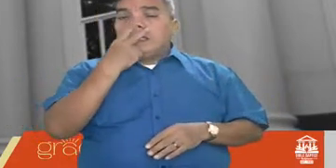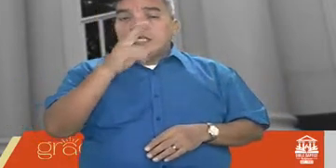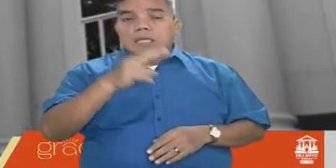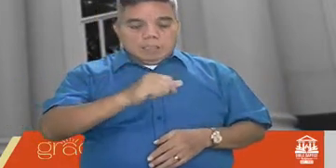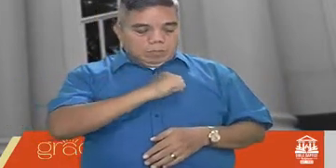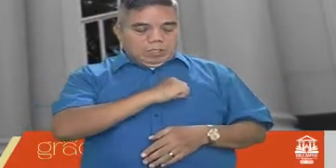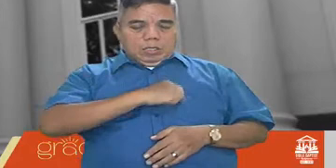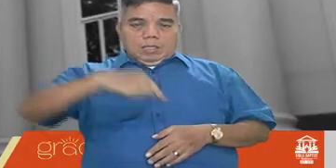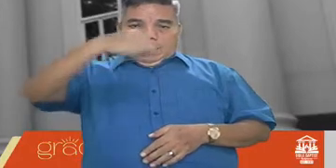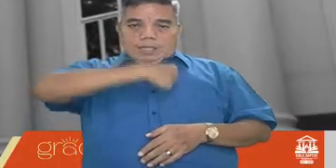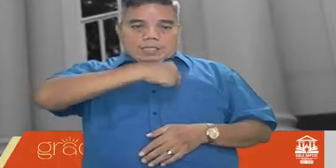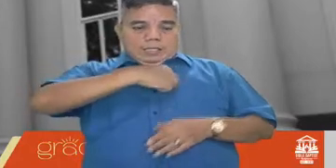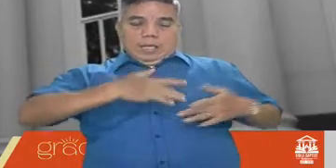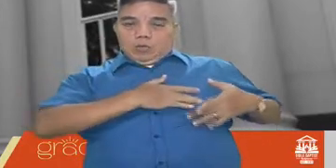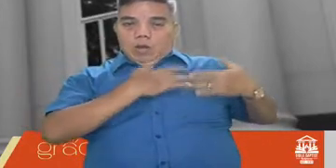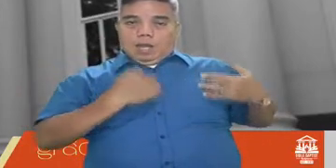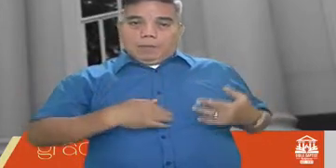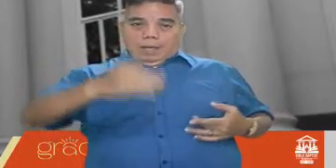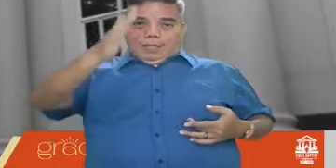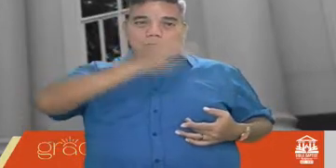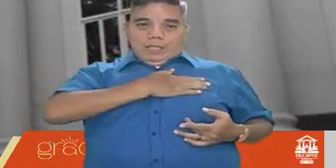makita. Tom na silaom.